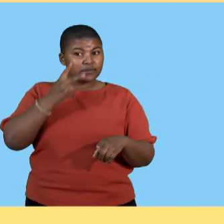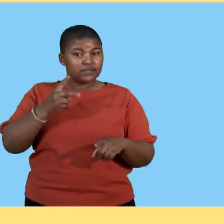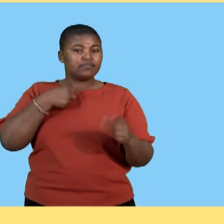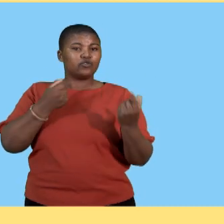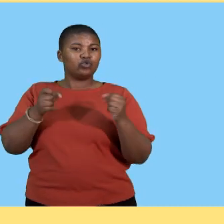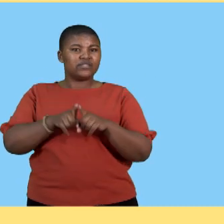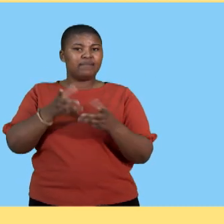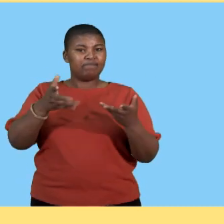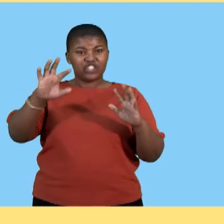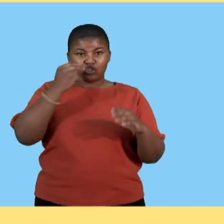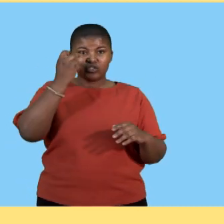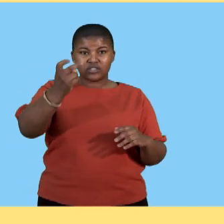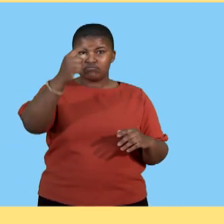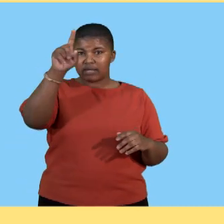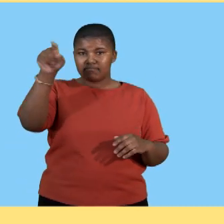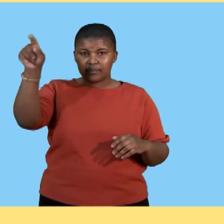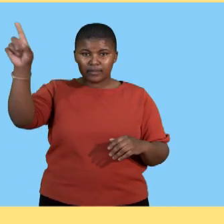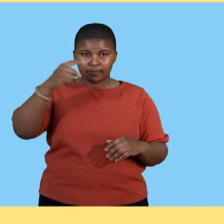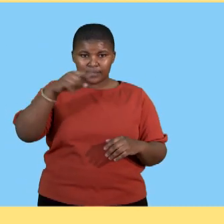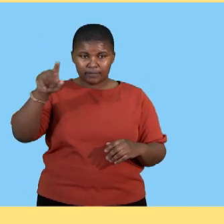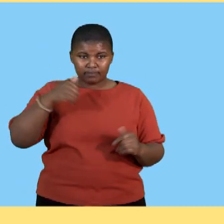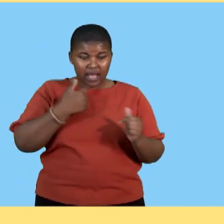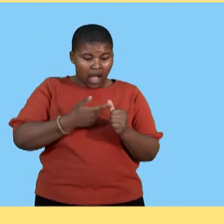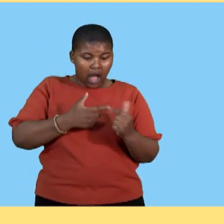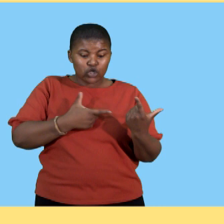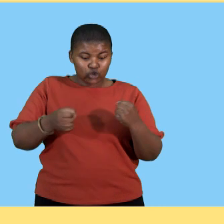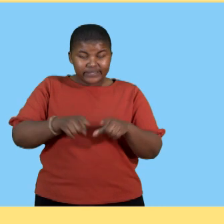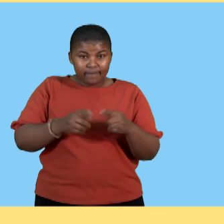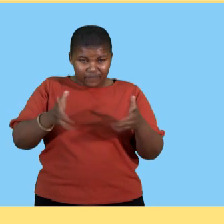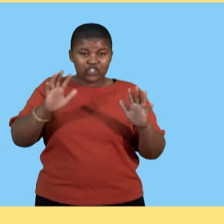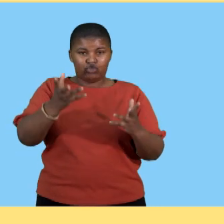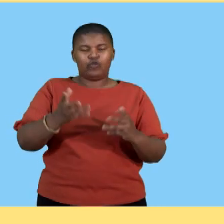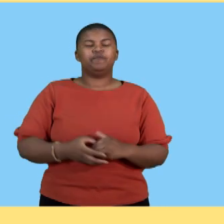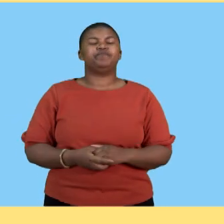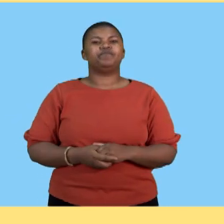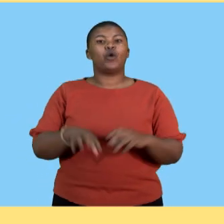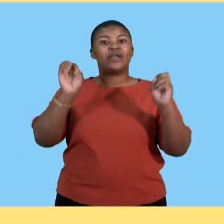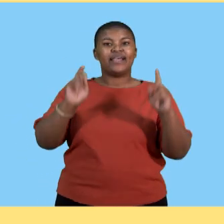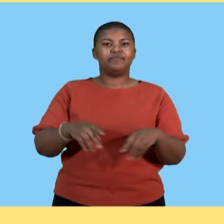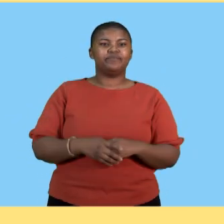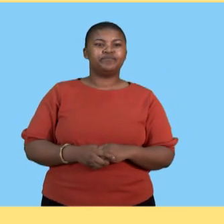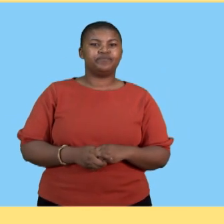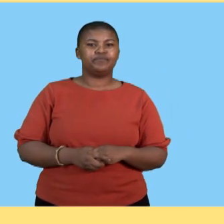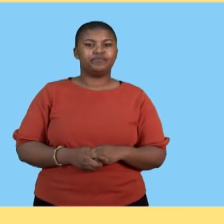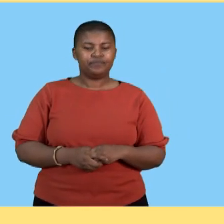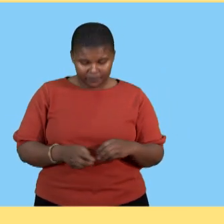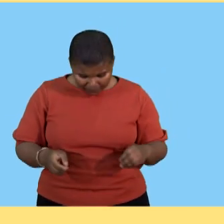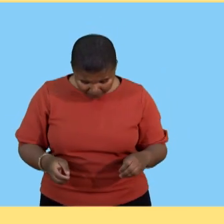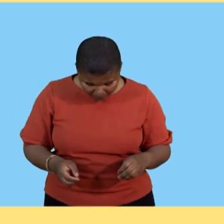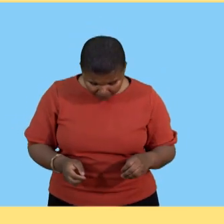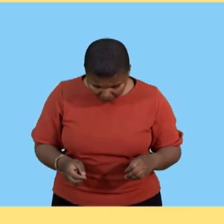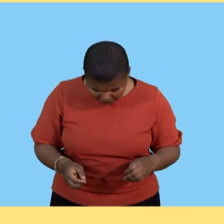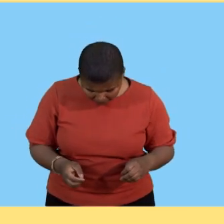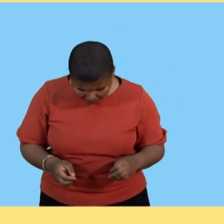the same thing that I had done when I was doing my calculations. All right, now,